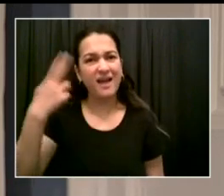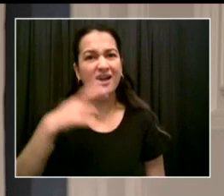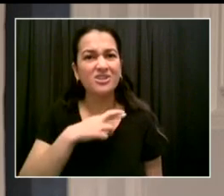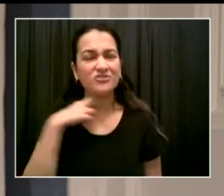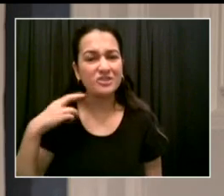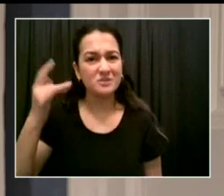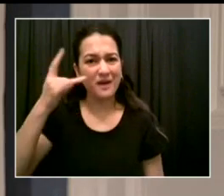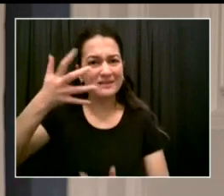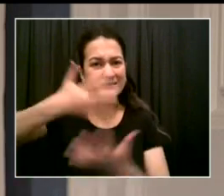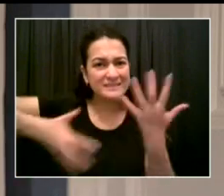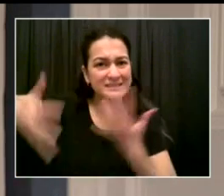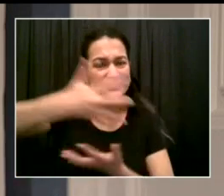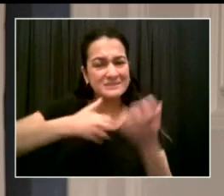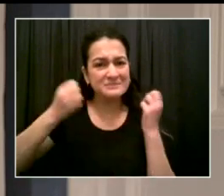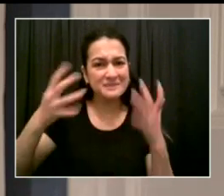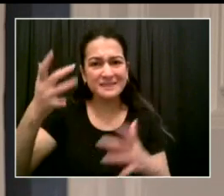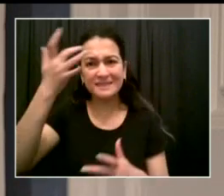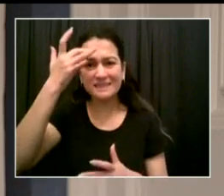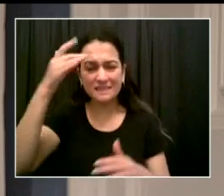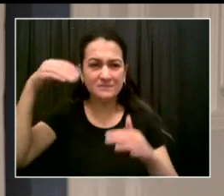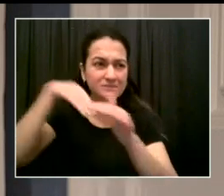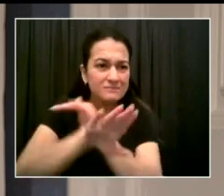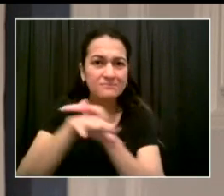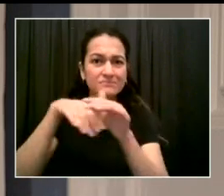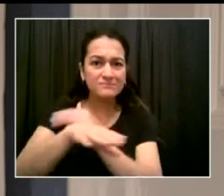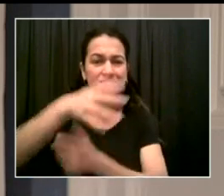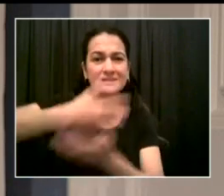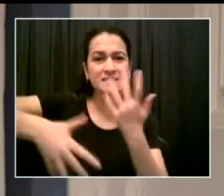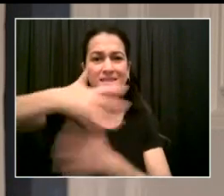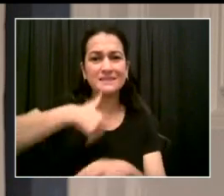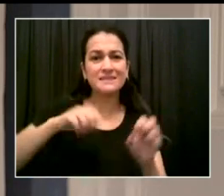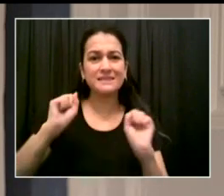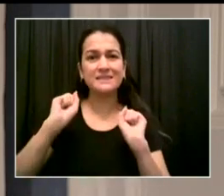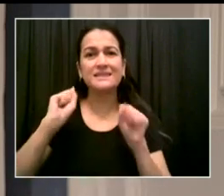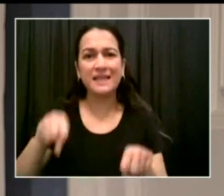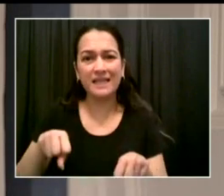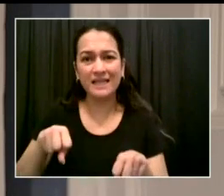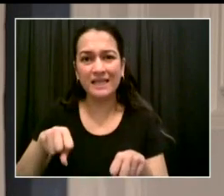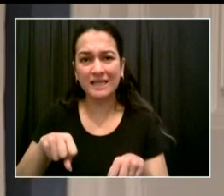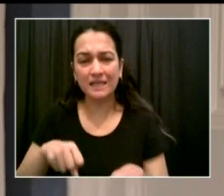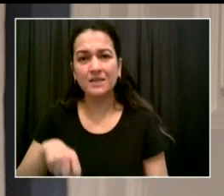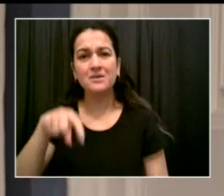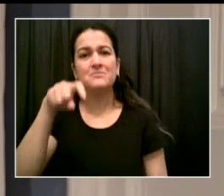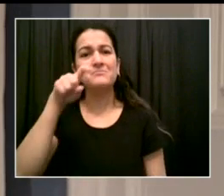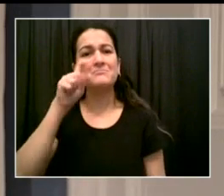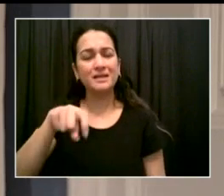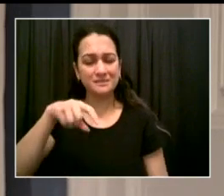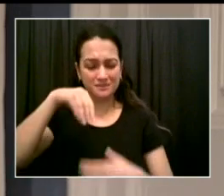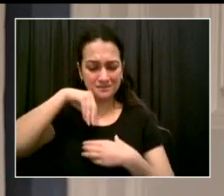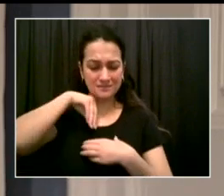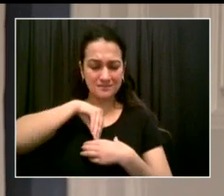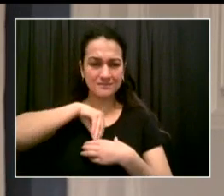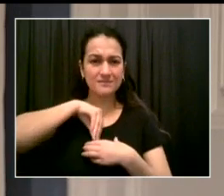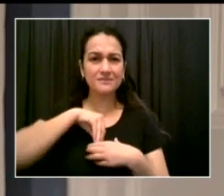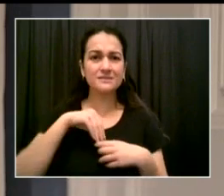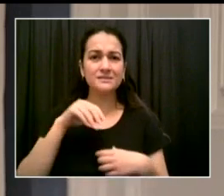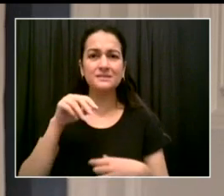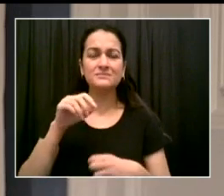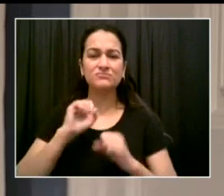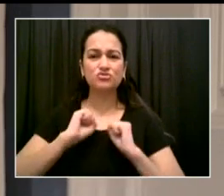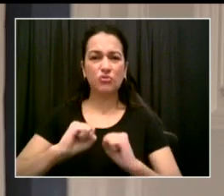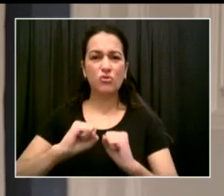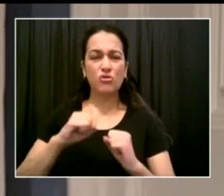immunosuppressed and cannot mount an adequate response to the vaccine. Some of our patients are young children who are not yet eligible